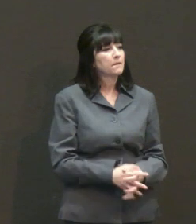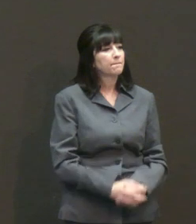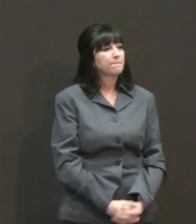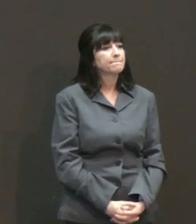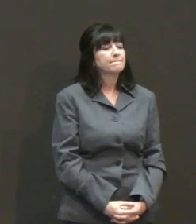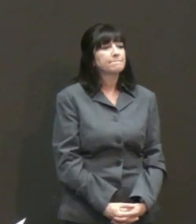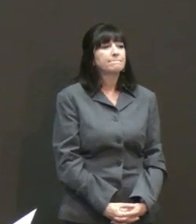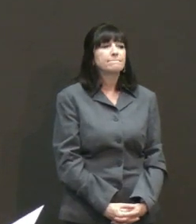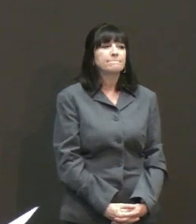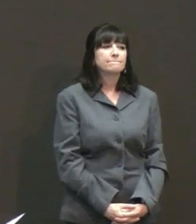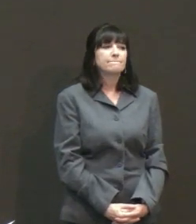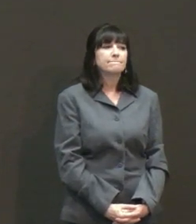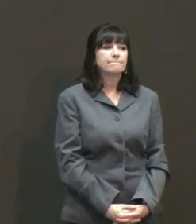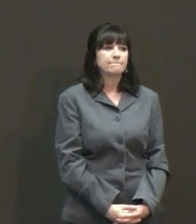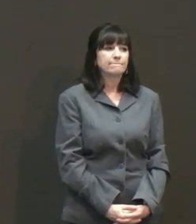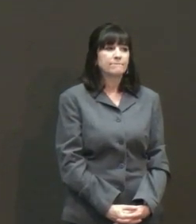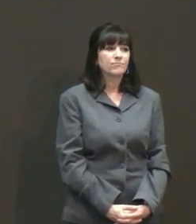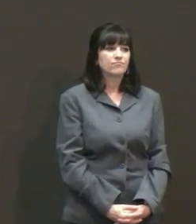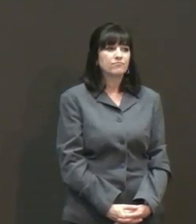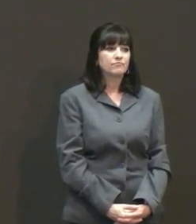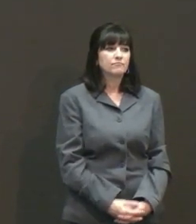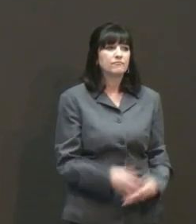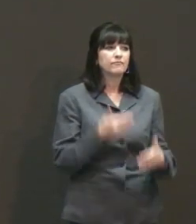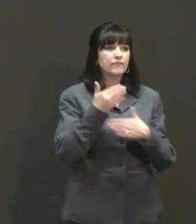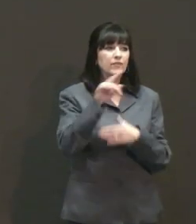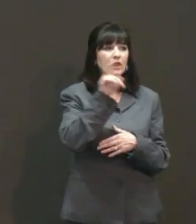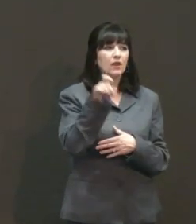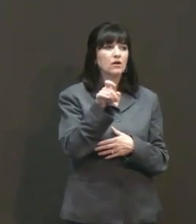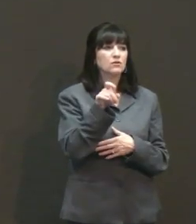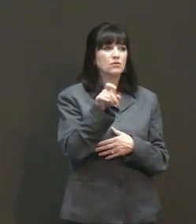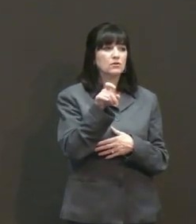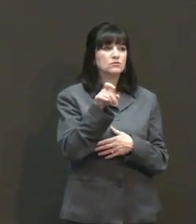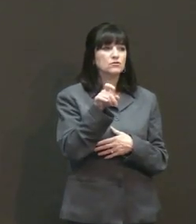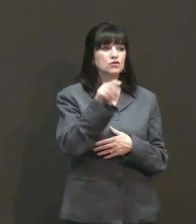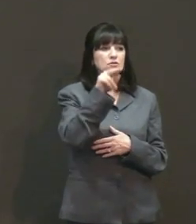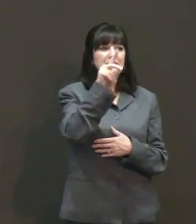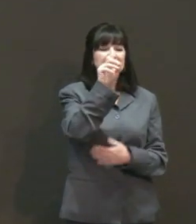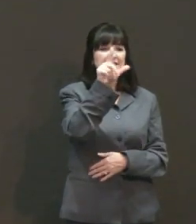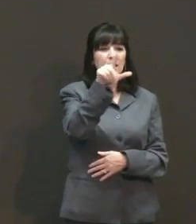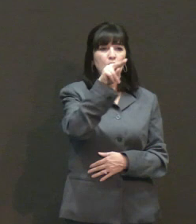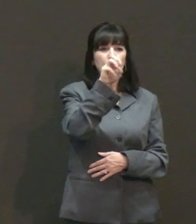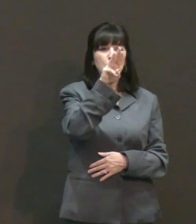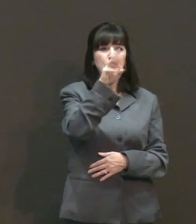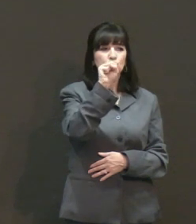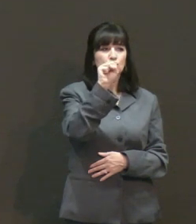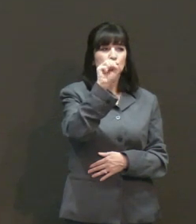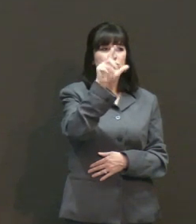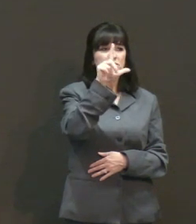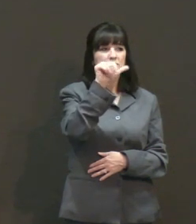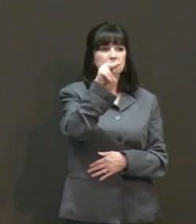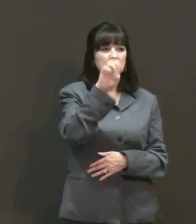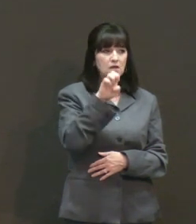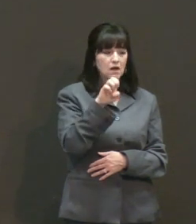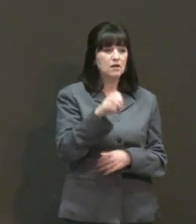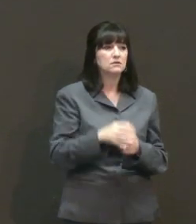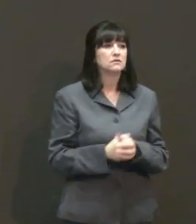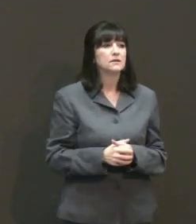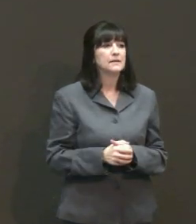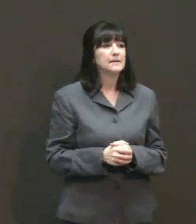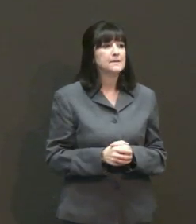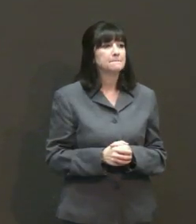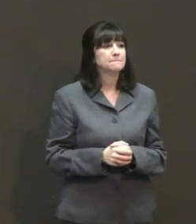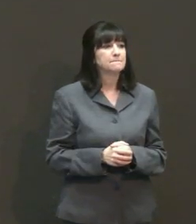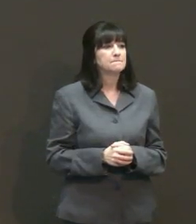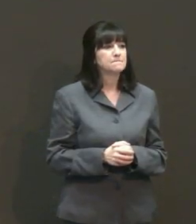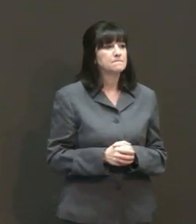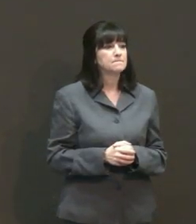The next question comes to us from George Shea at Delaware Newsline. He asks, in spite of your office and the Department of Health promoting